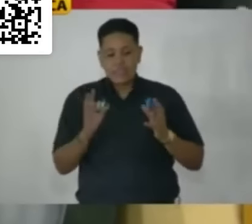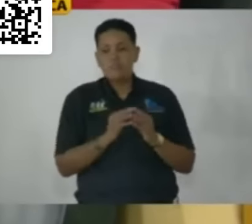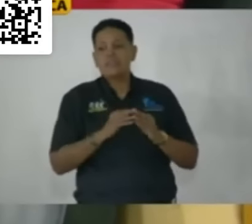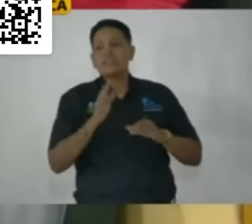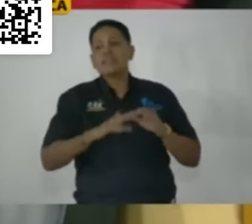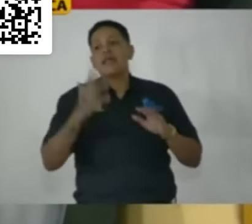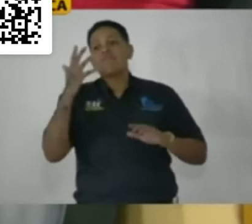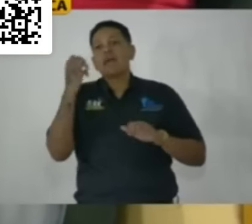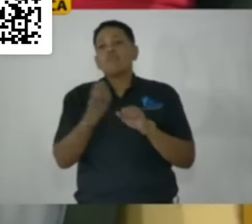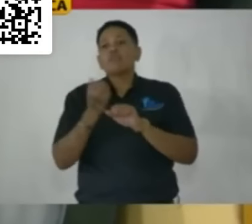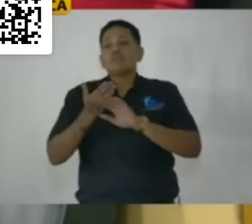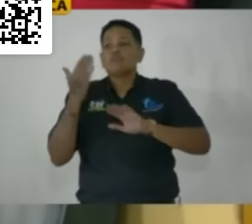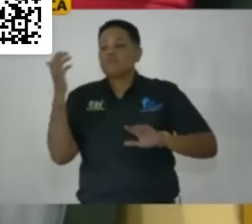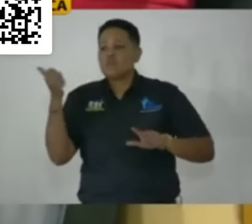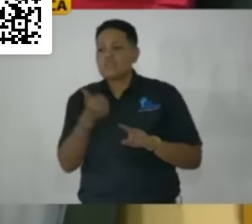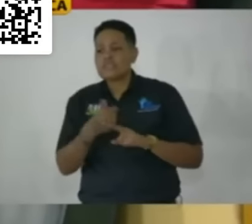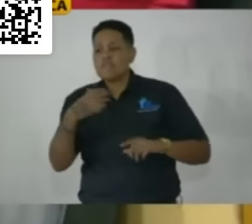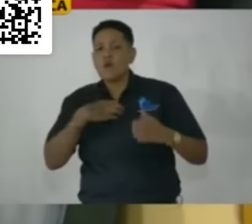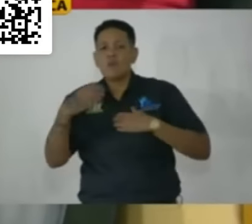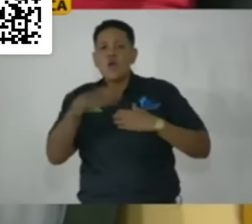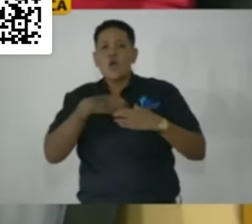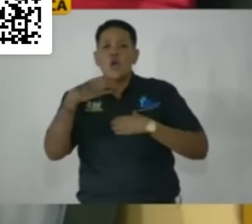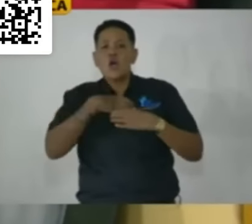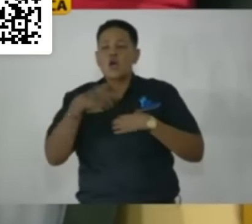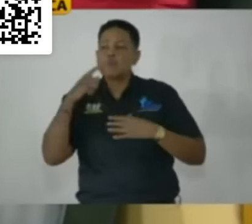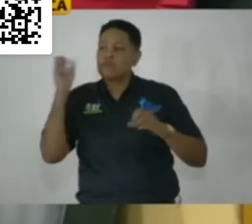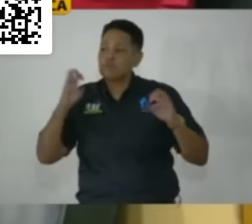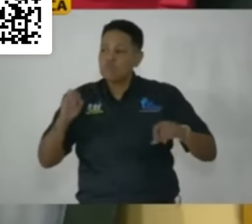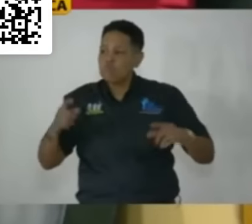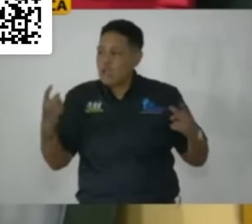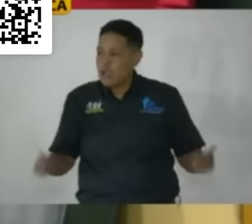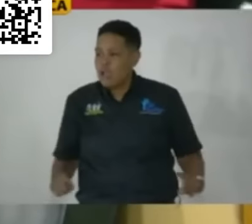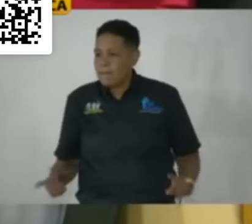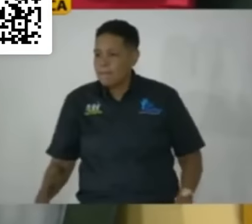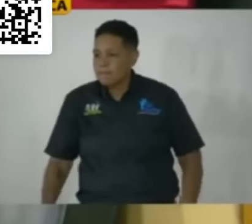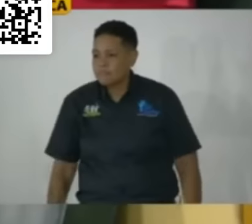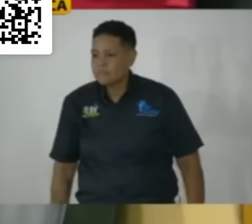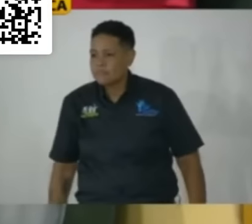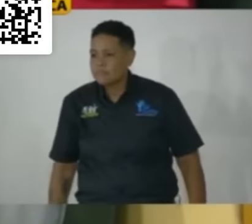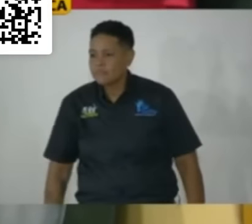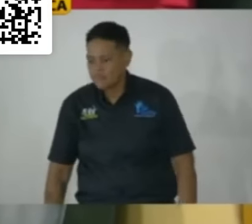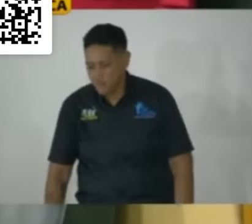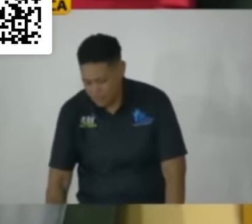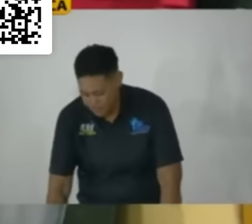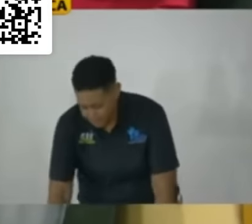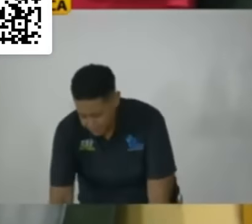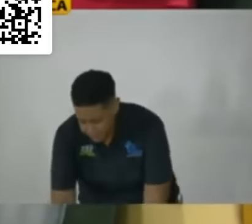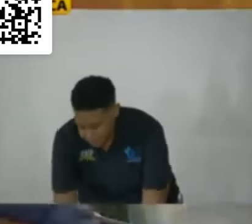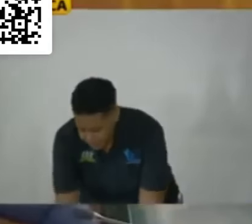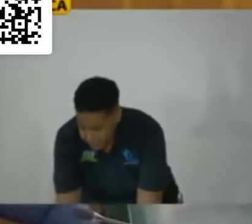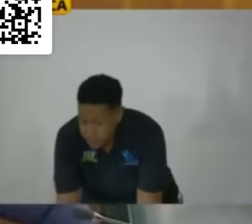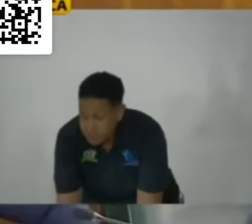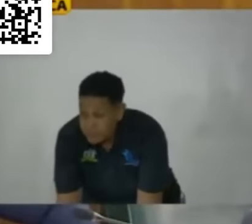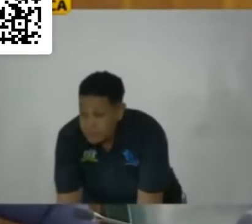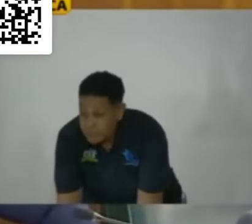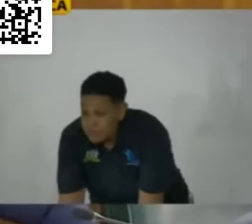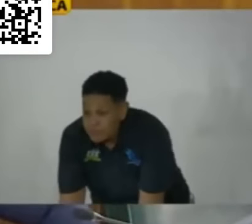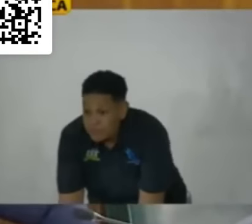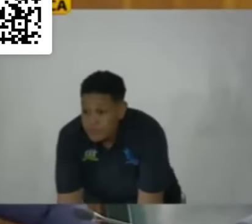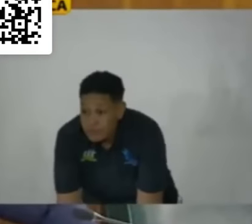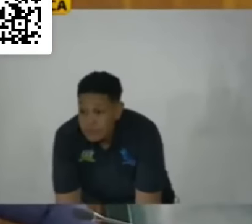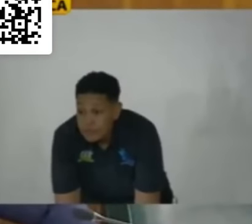years before that they complained about. Yes, yes, yes, yes.